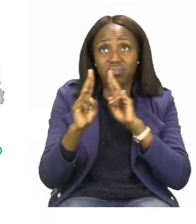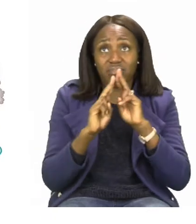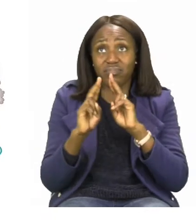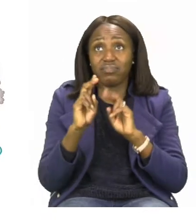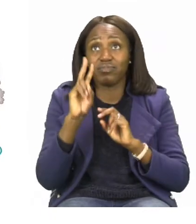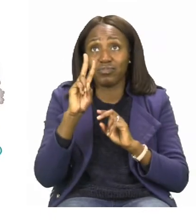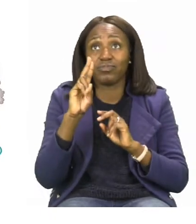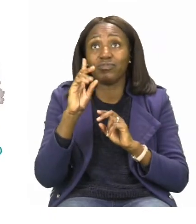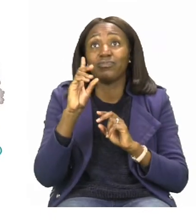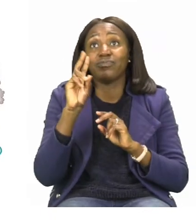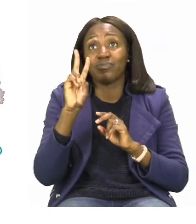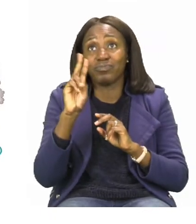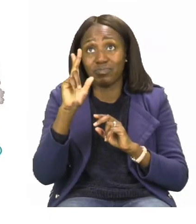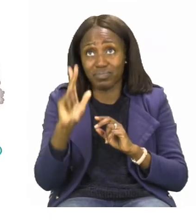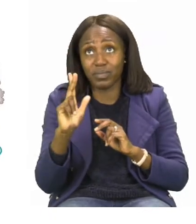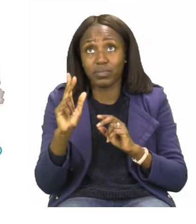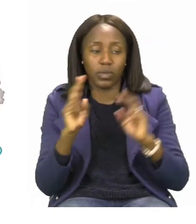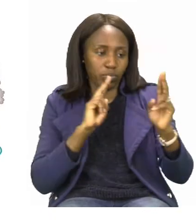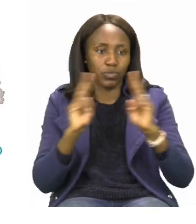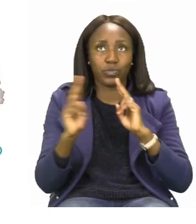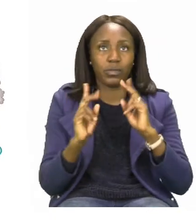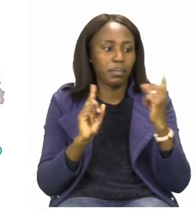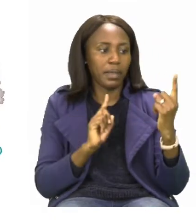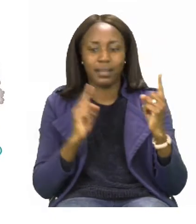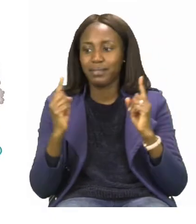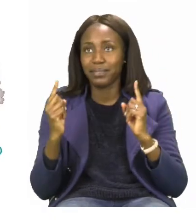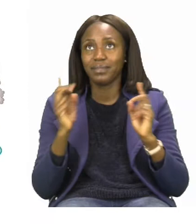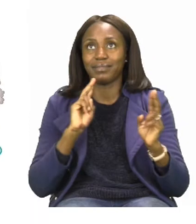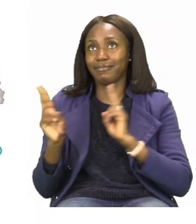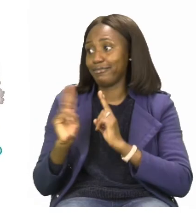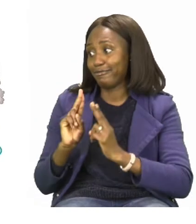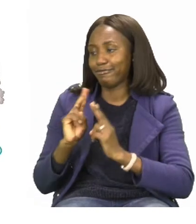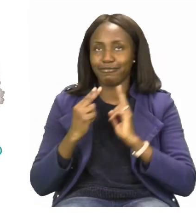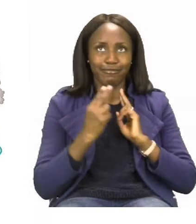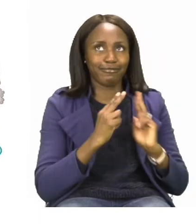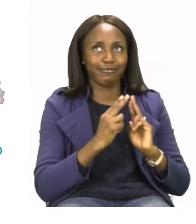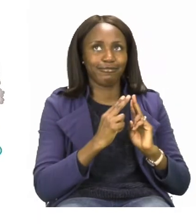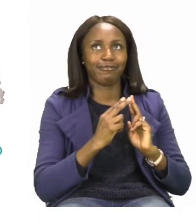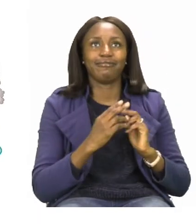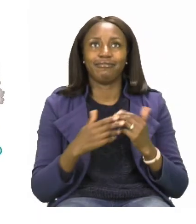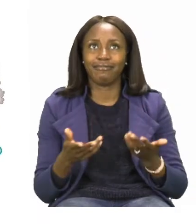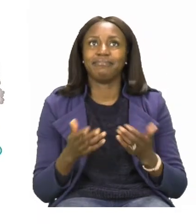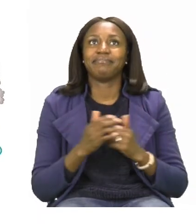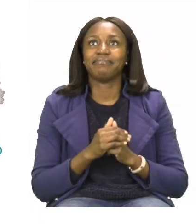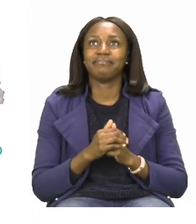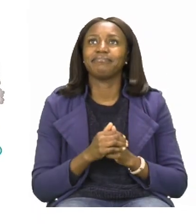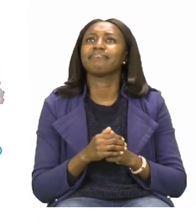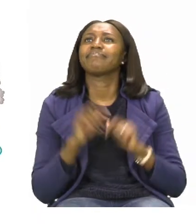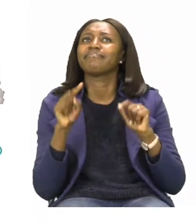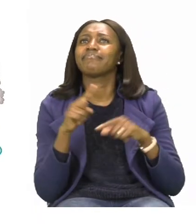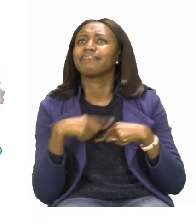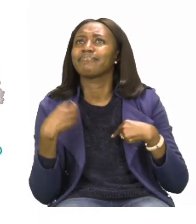Now, a dialogue is when two or more people are having a conversation. In this case, we